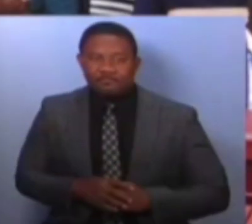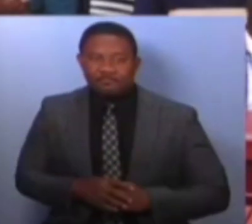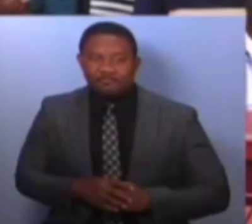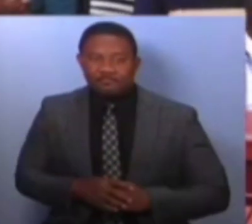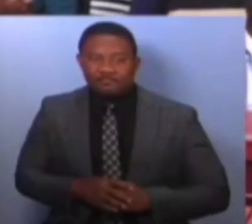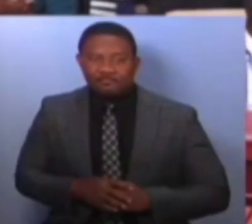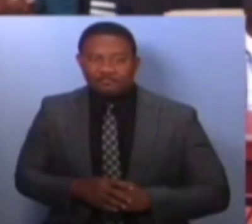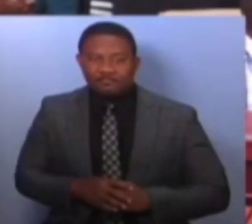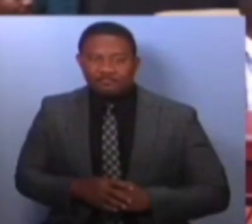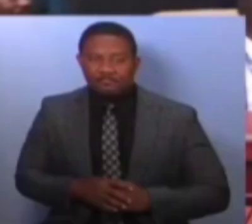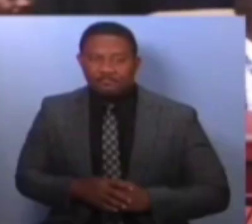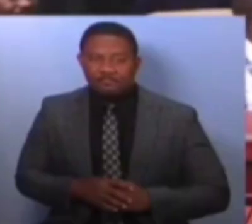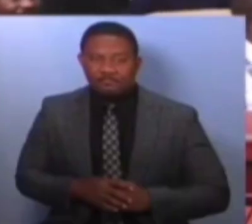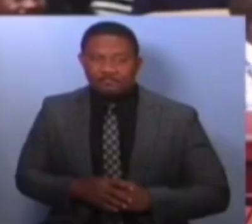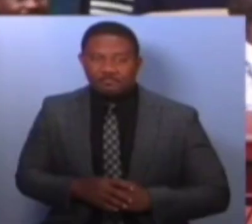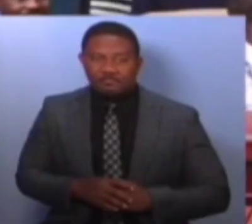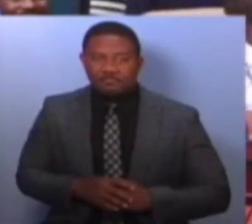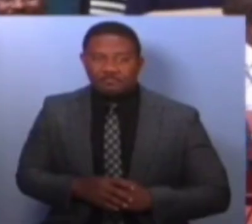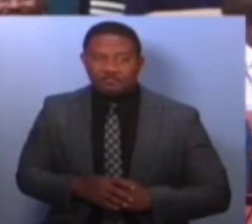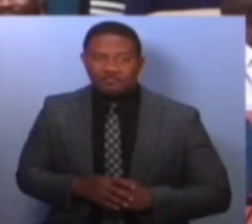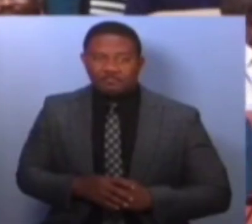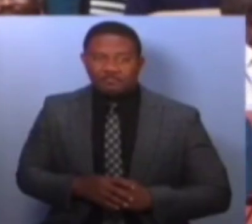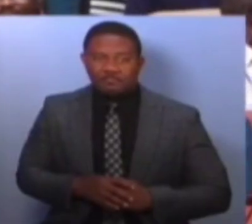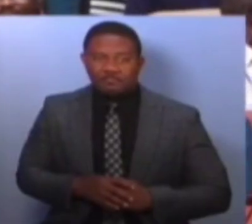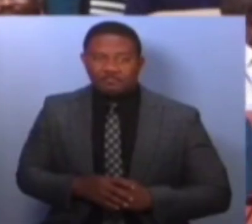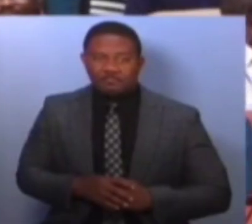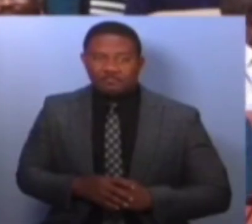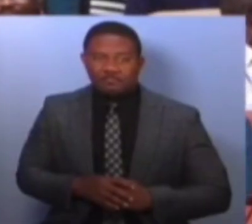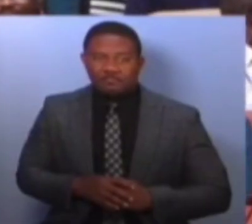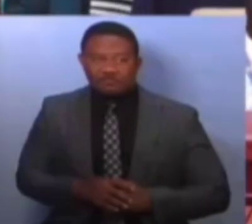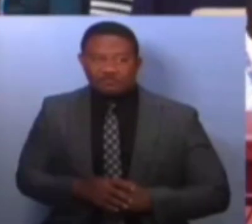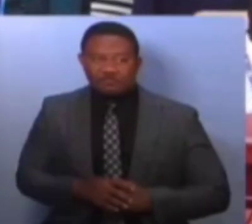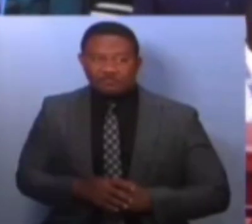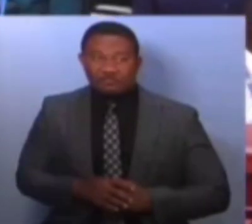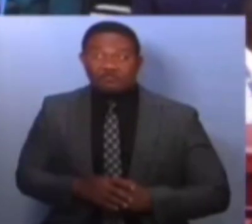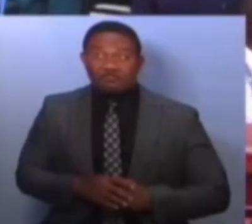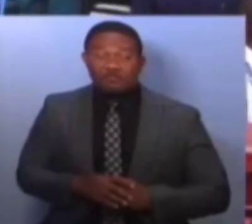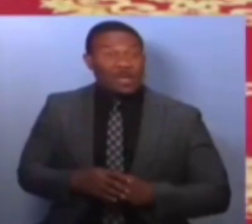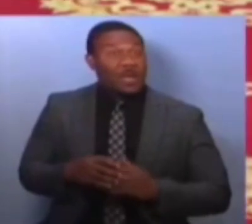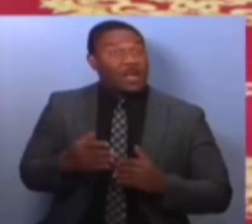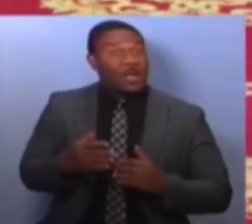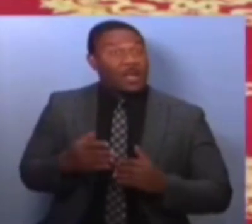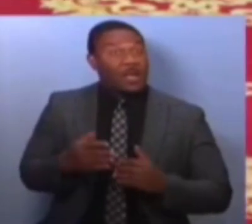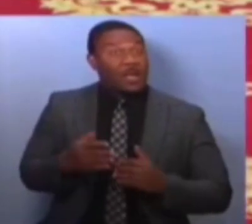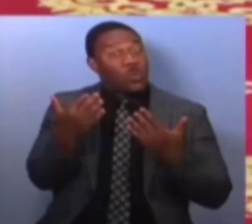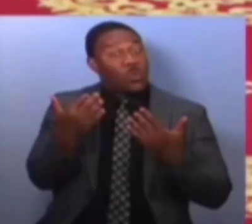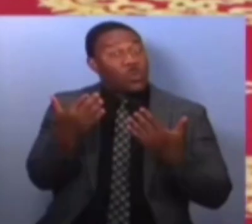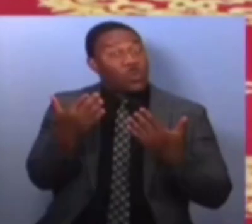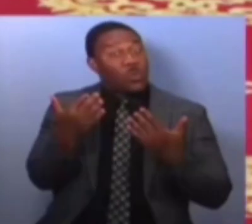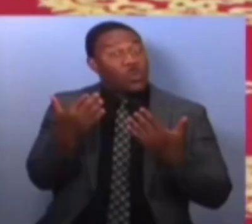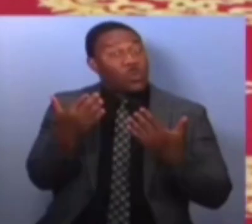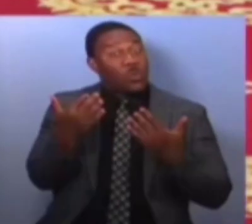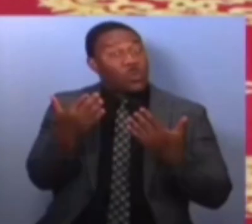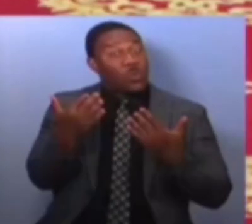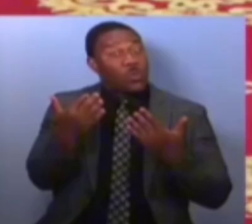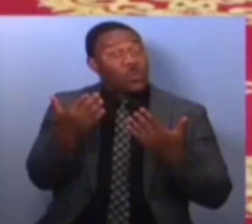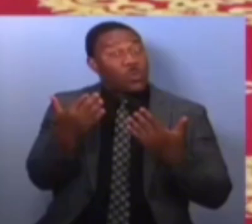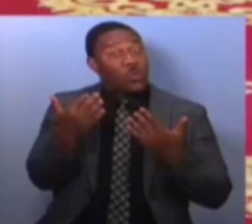As Alban, Sumana, Kingsford, Bagbin is being conducted into the